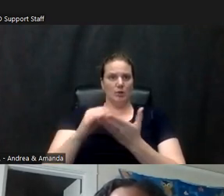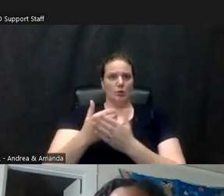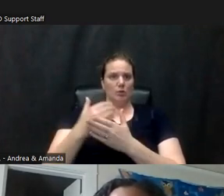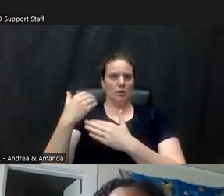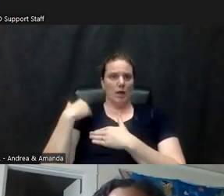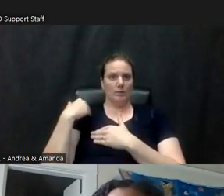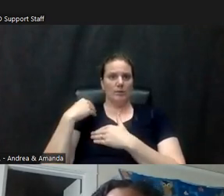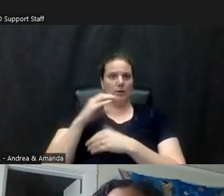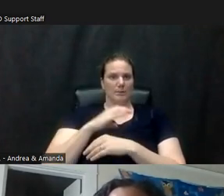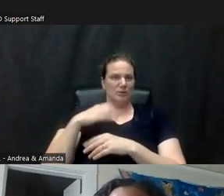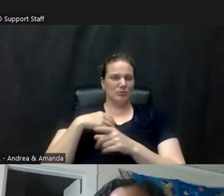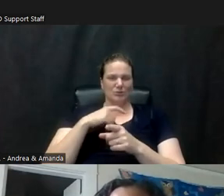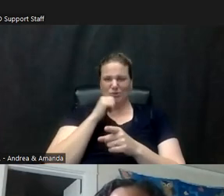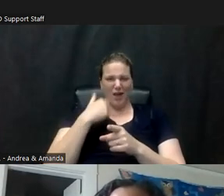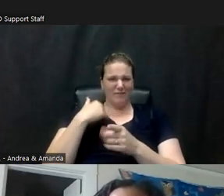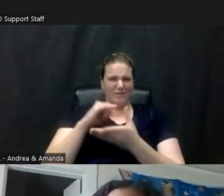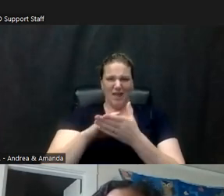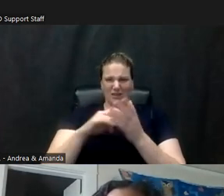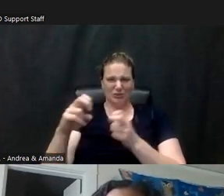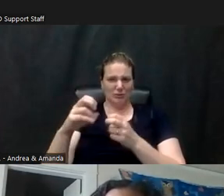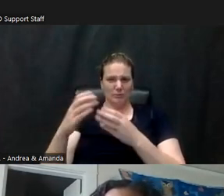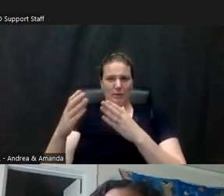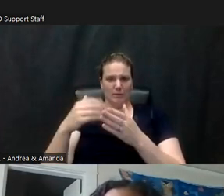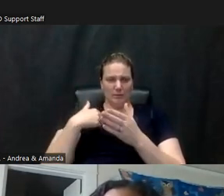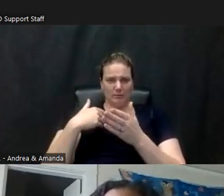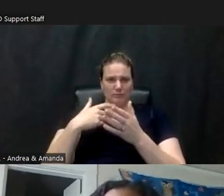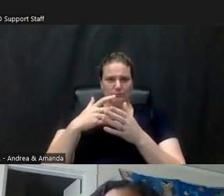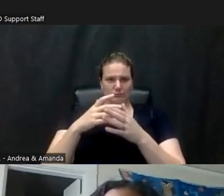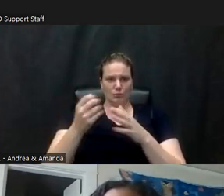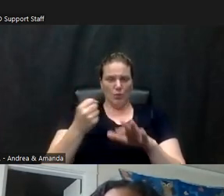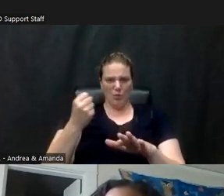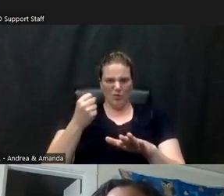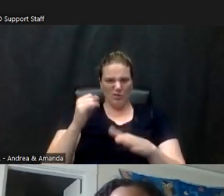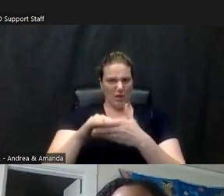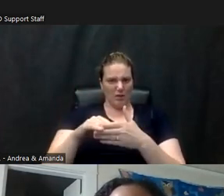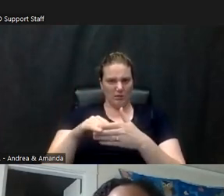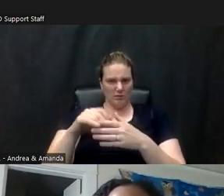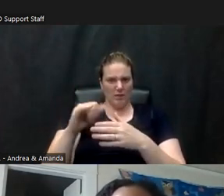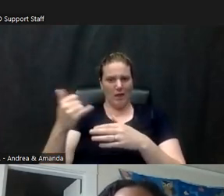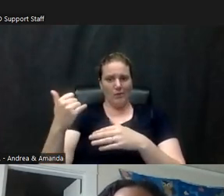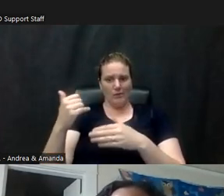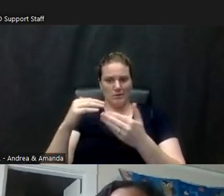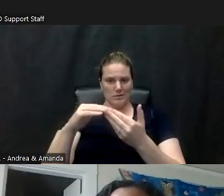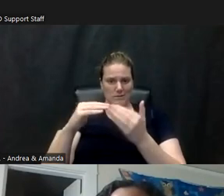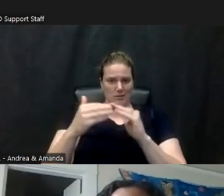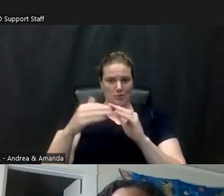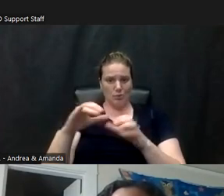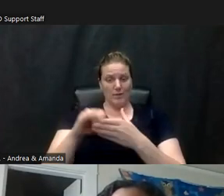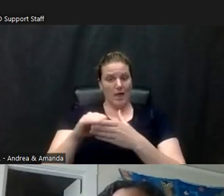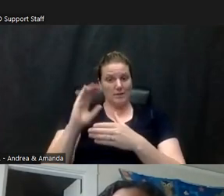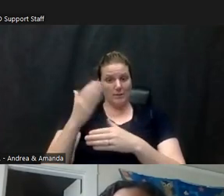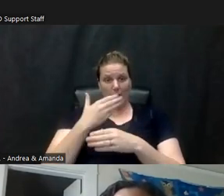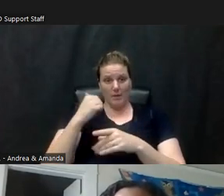commission, we shouldn't have those issues, and we might be able to fold them in like other cities do, which does seem like a best practice